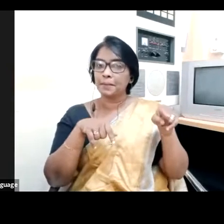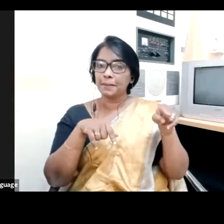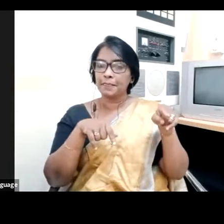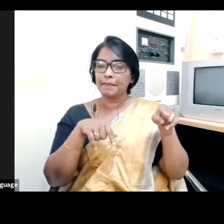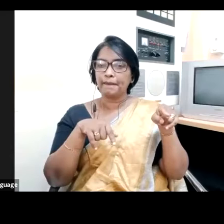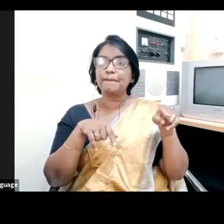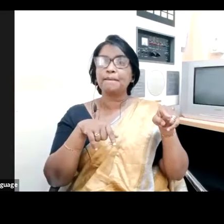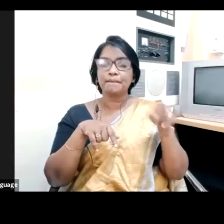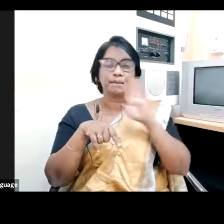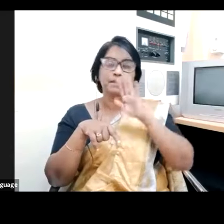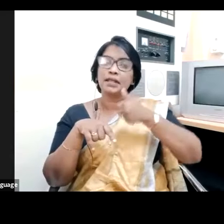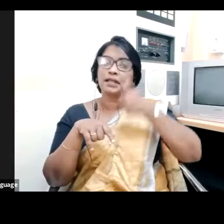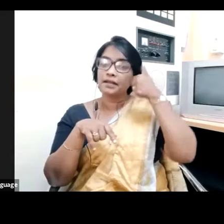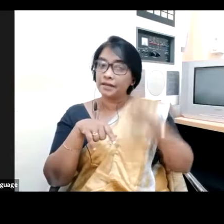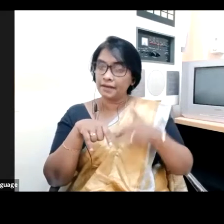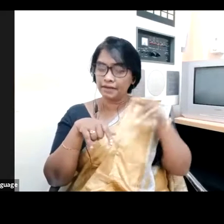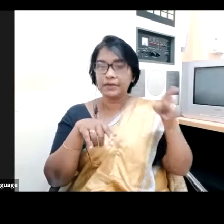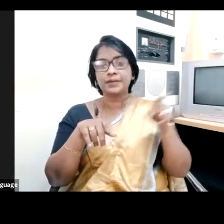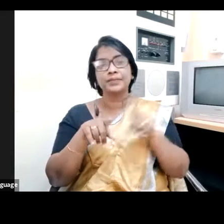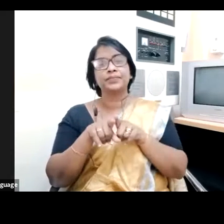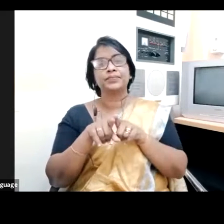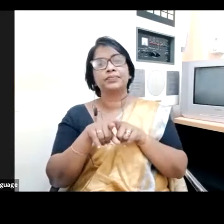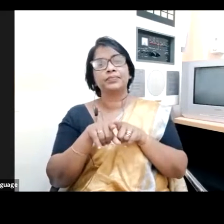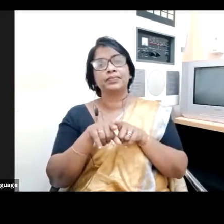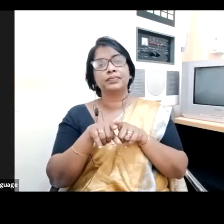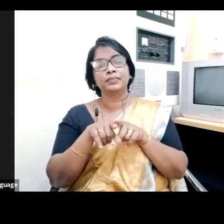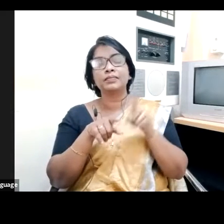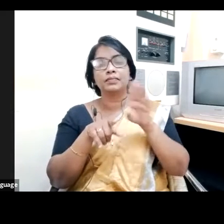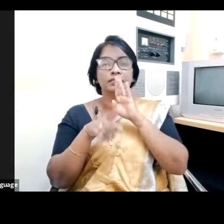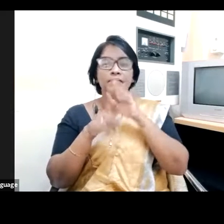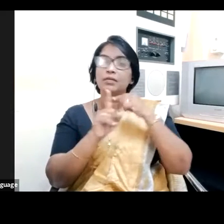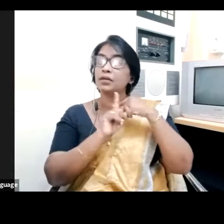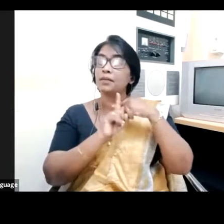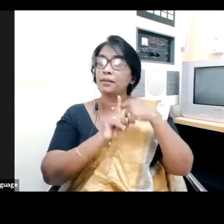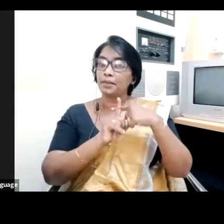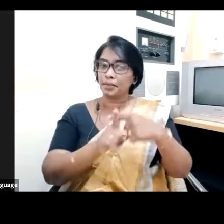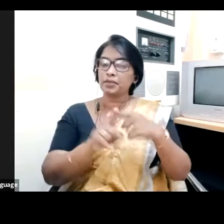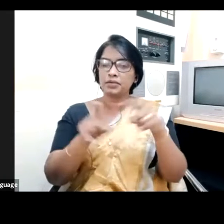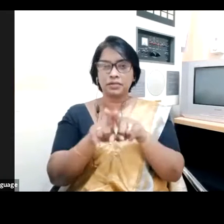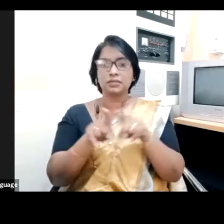positive, and we are happy to be of assistance in this